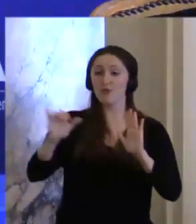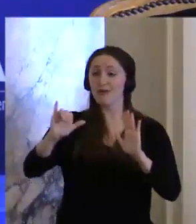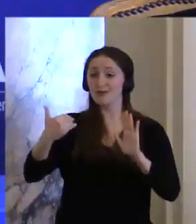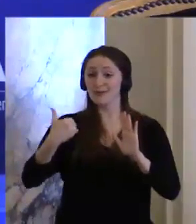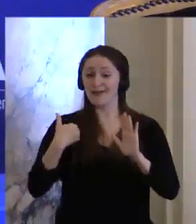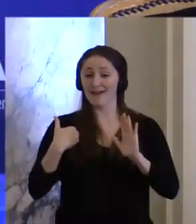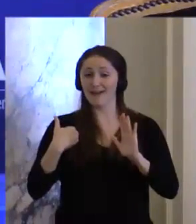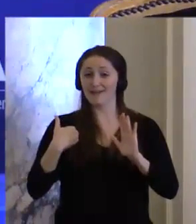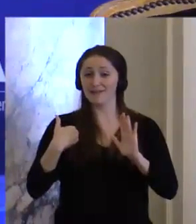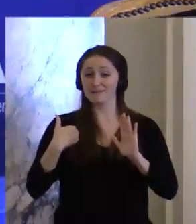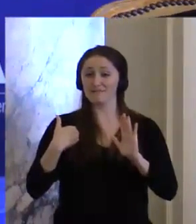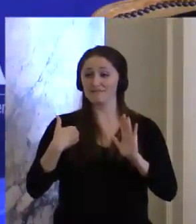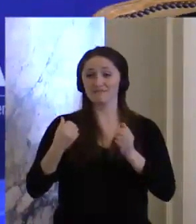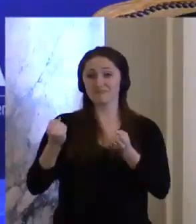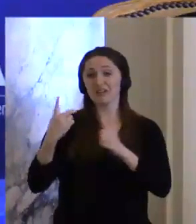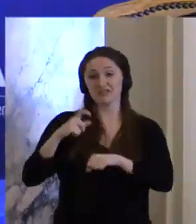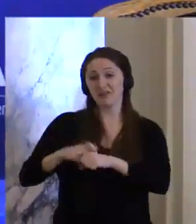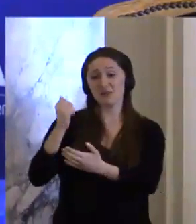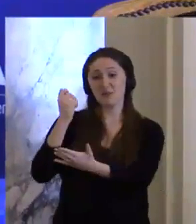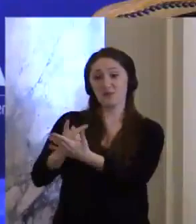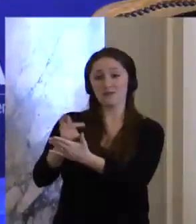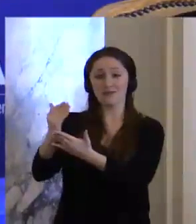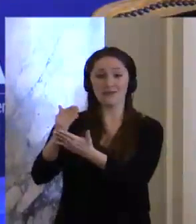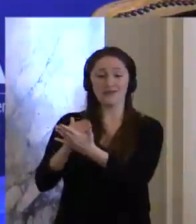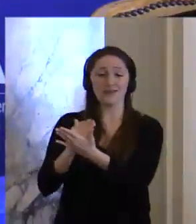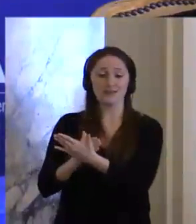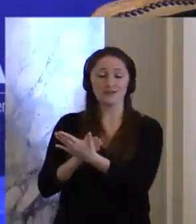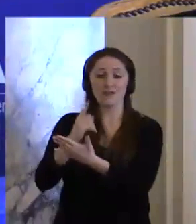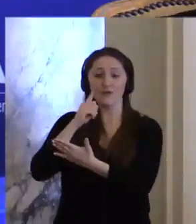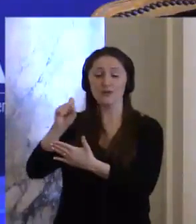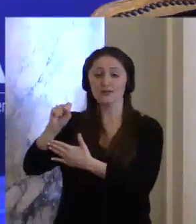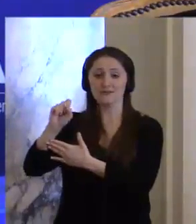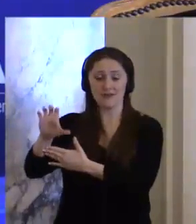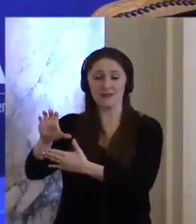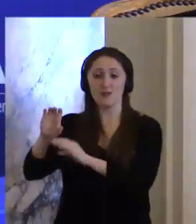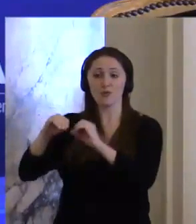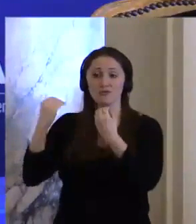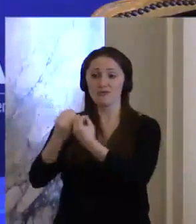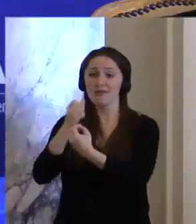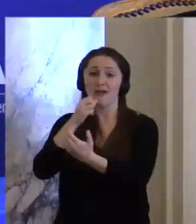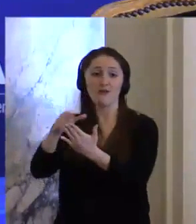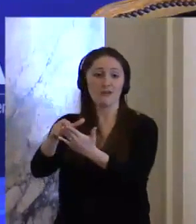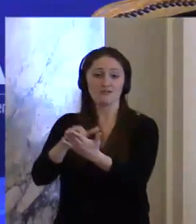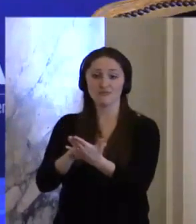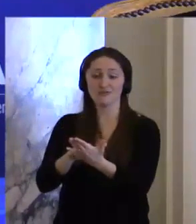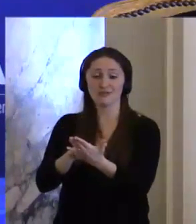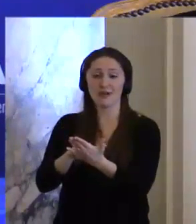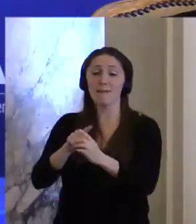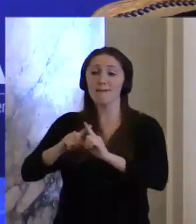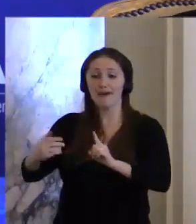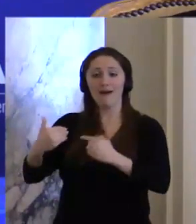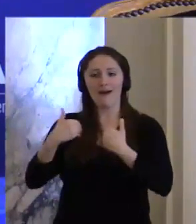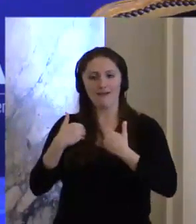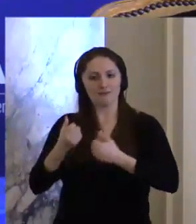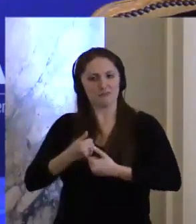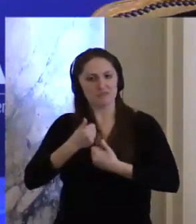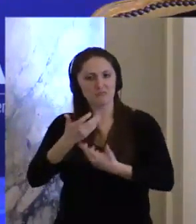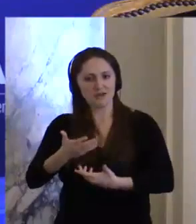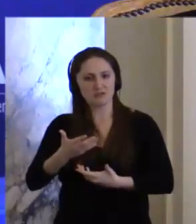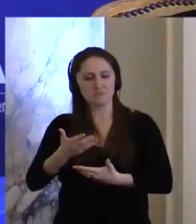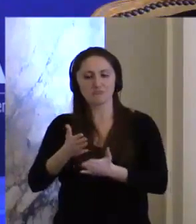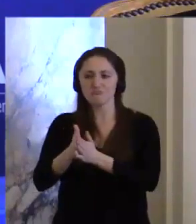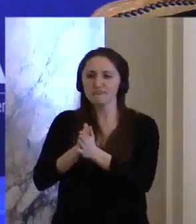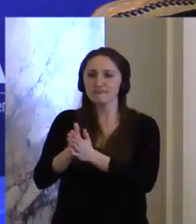also many times approve lists of civil society organizations that are not registered but who have expressed a desire